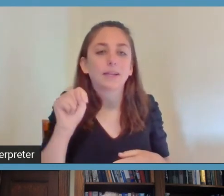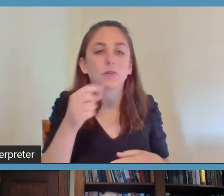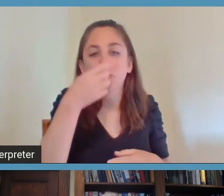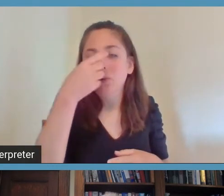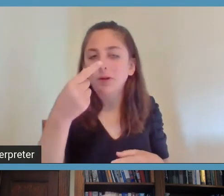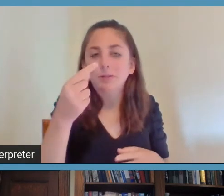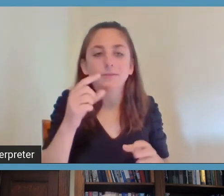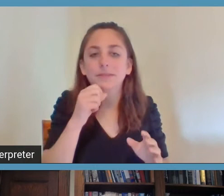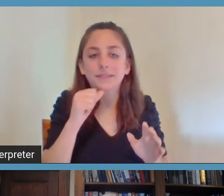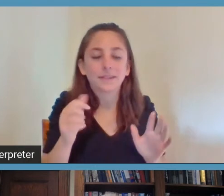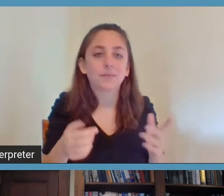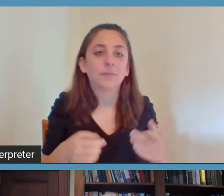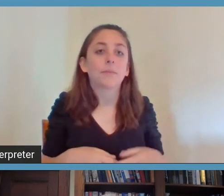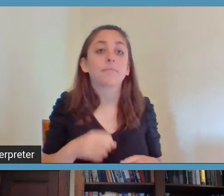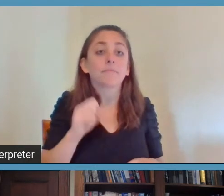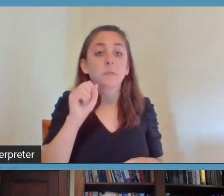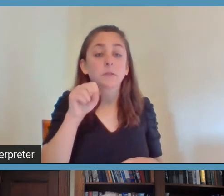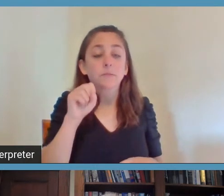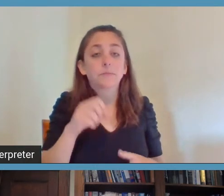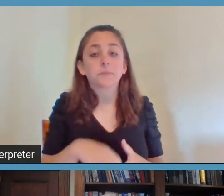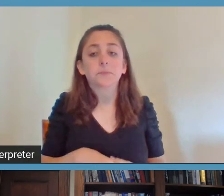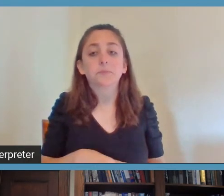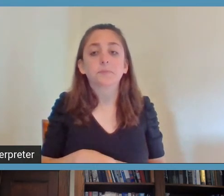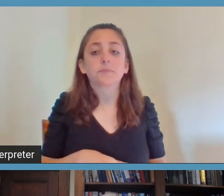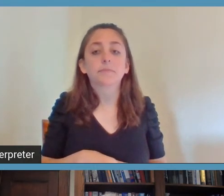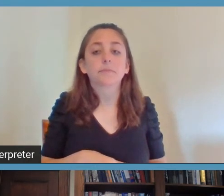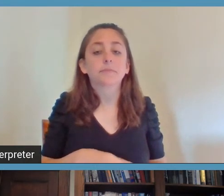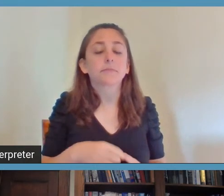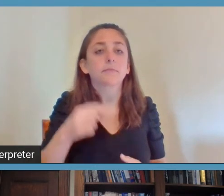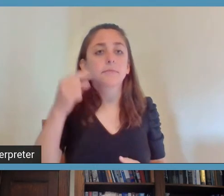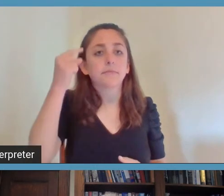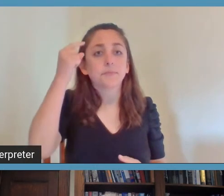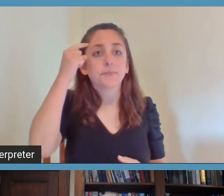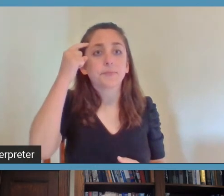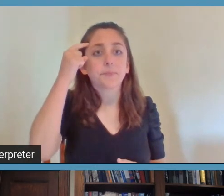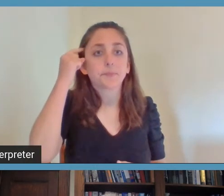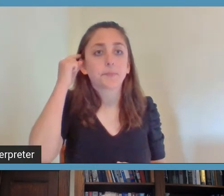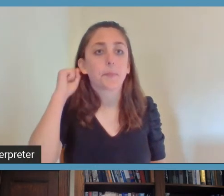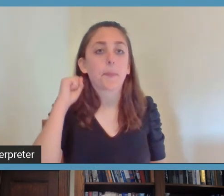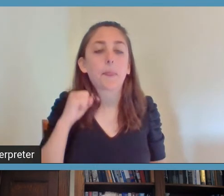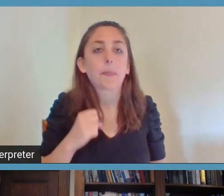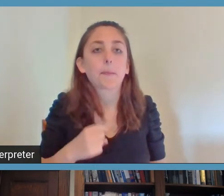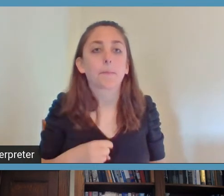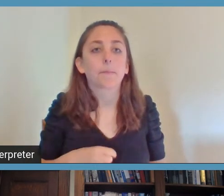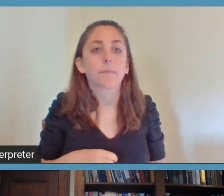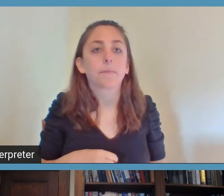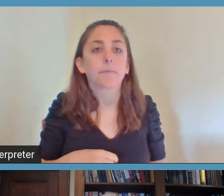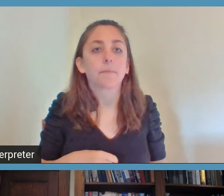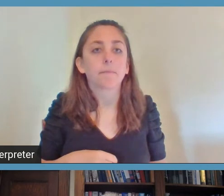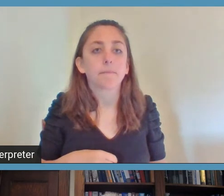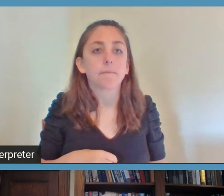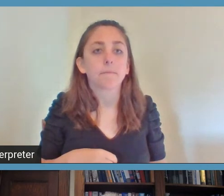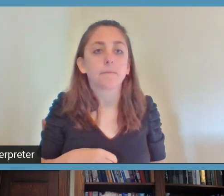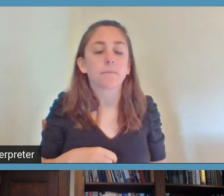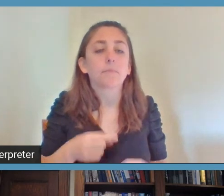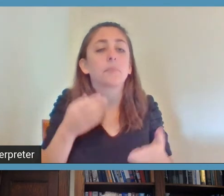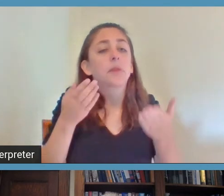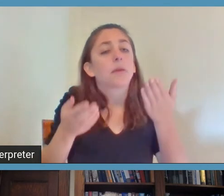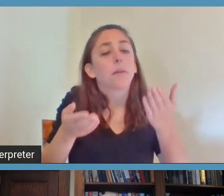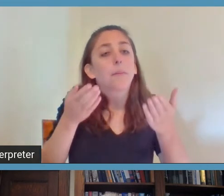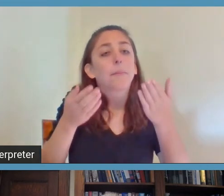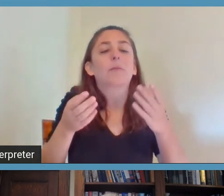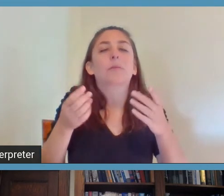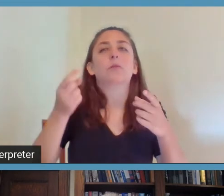fine. But yeah, I think while it's sort of, I had a green light in the